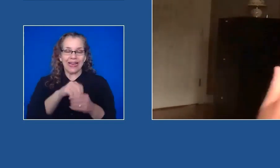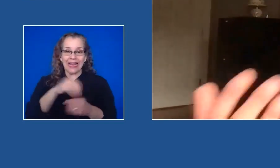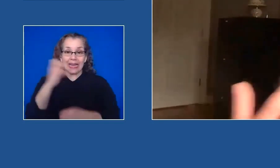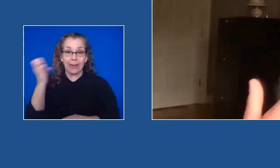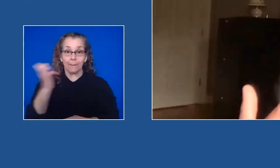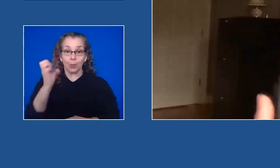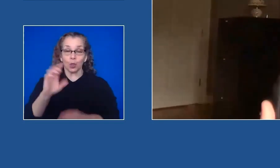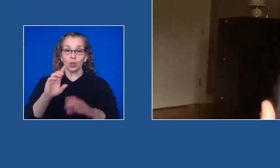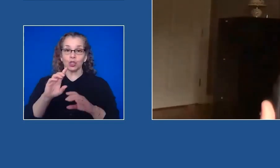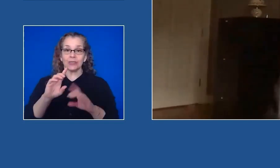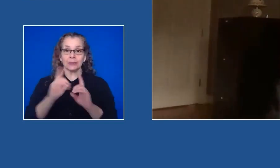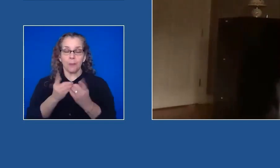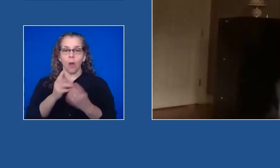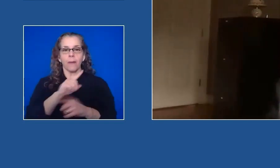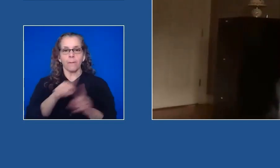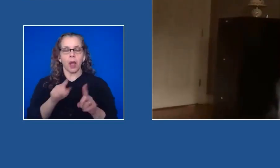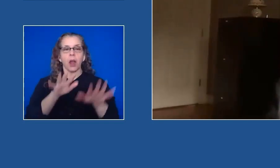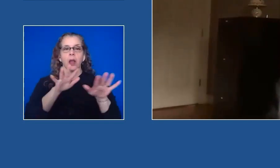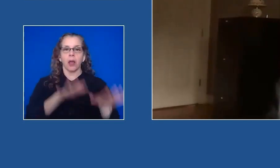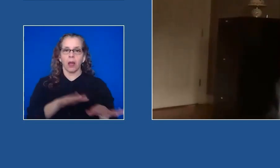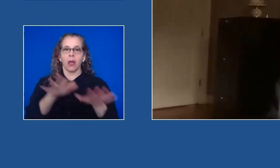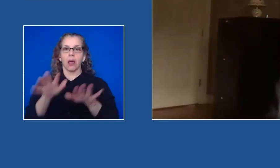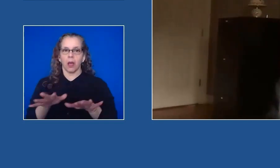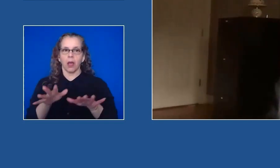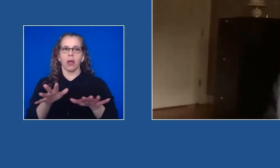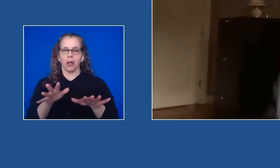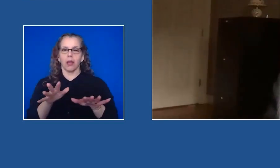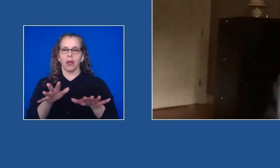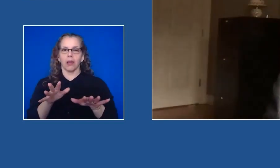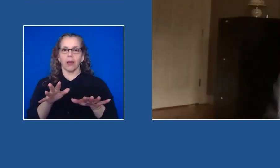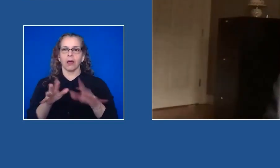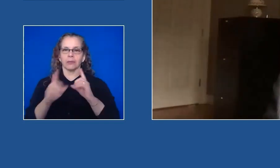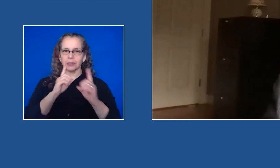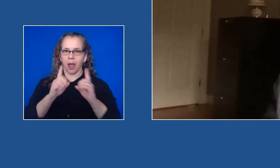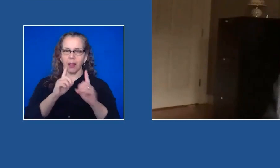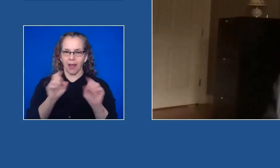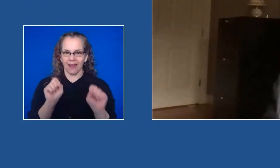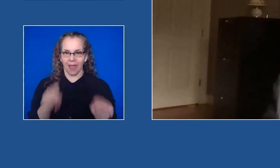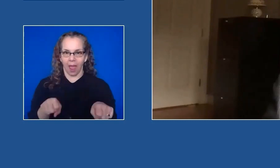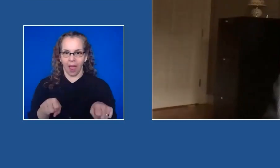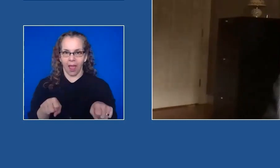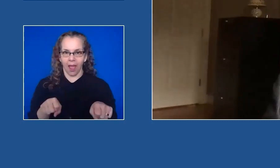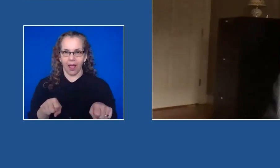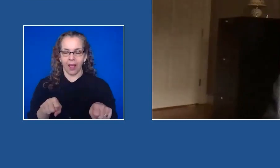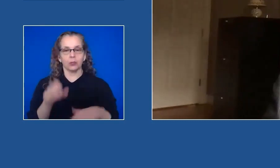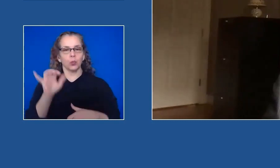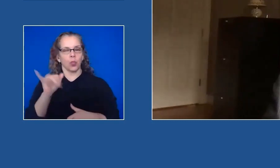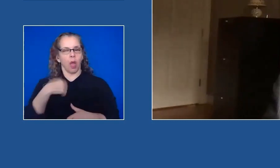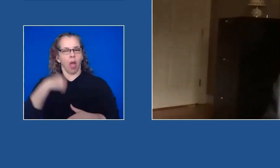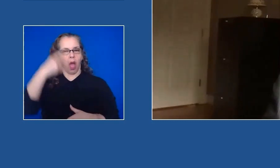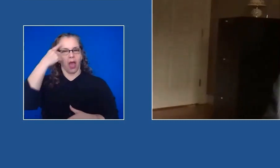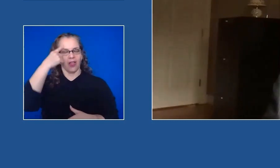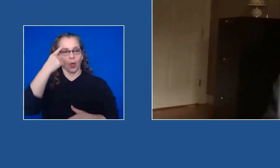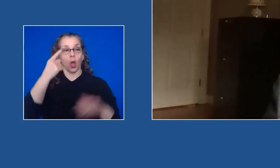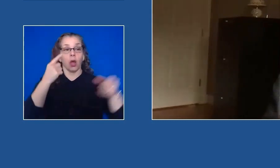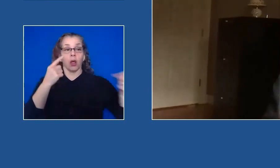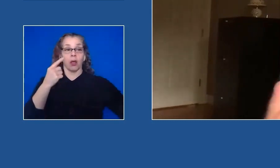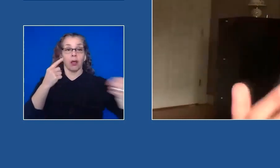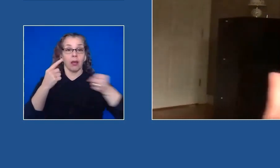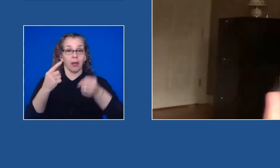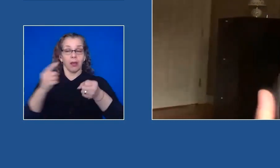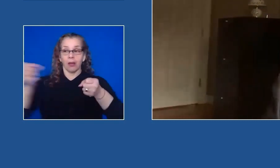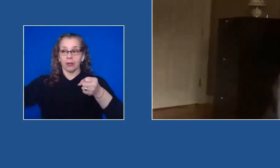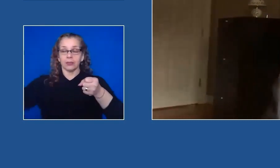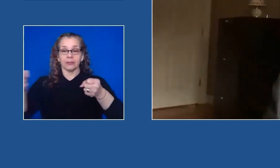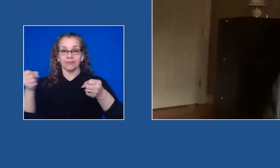where we can have a shared dialogue. So one thing we thought about is to actually bring individuals to staff members during training so that